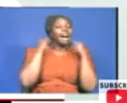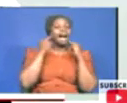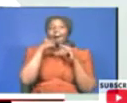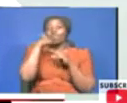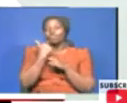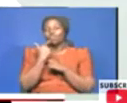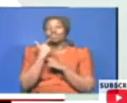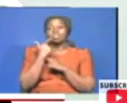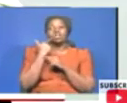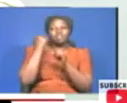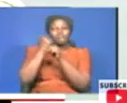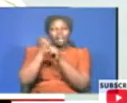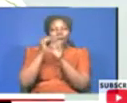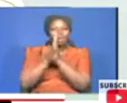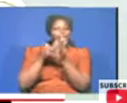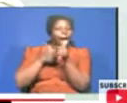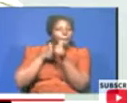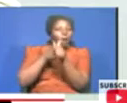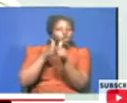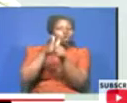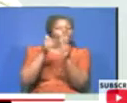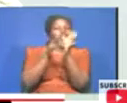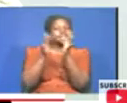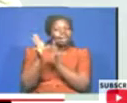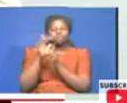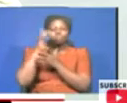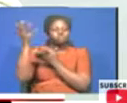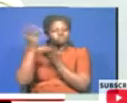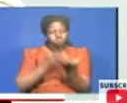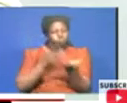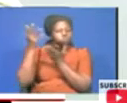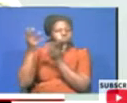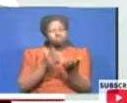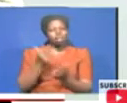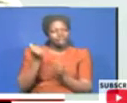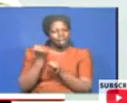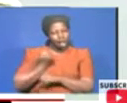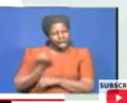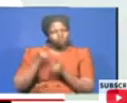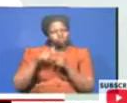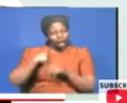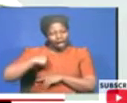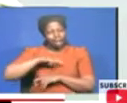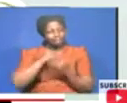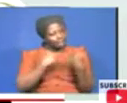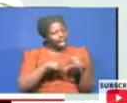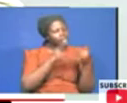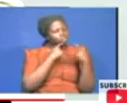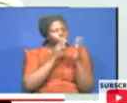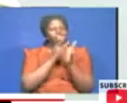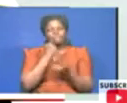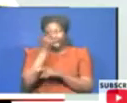congregation of the Apostles of Jesus. Yeah. So he brings them to us, and he tries to talk to the parents,